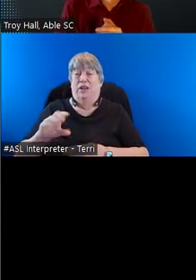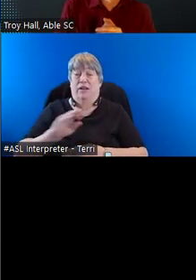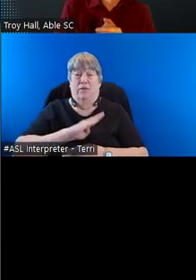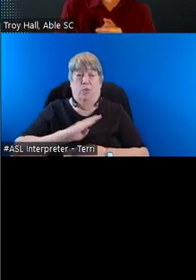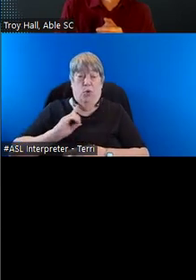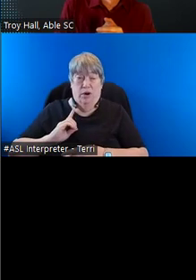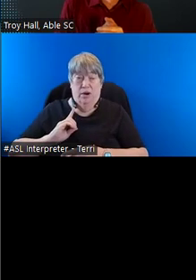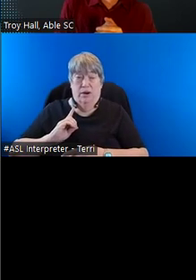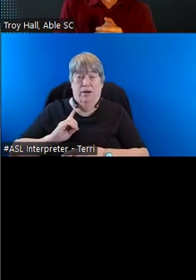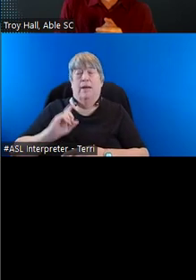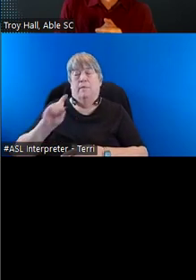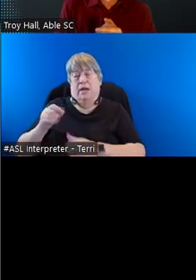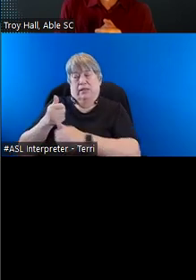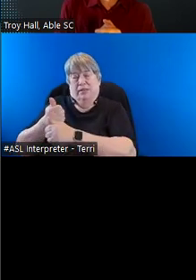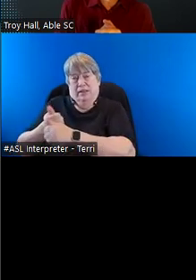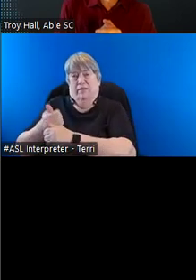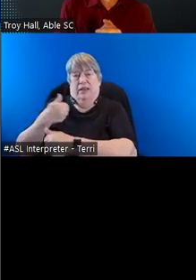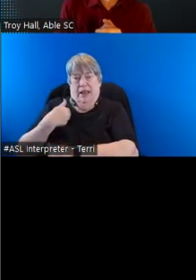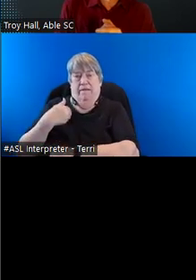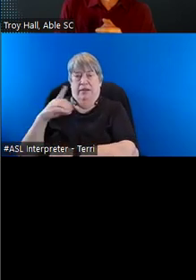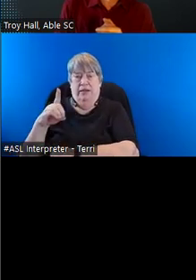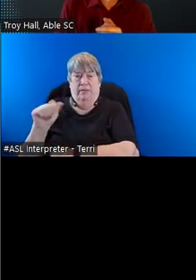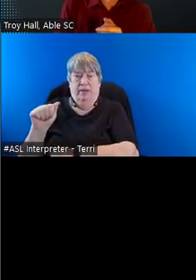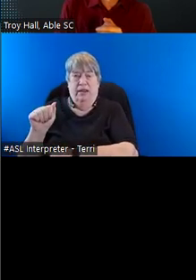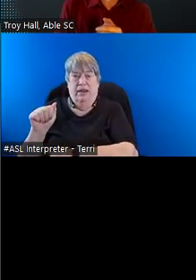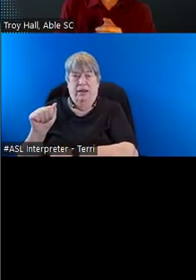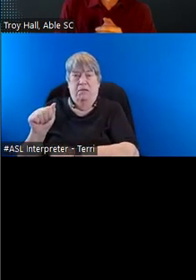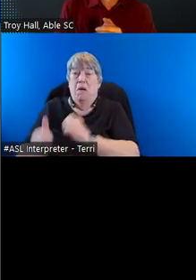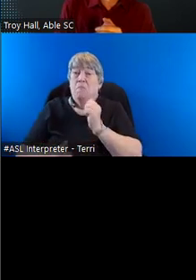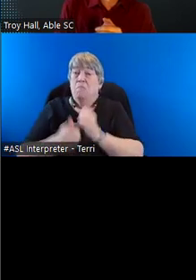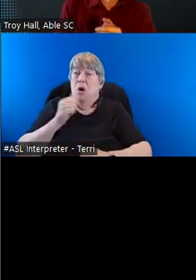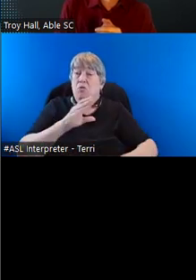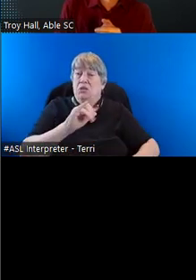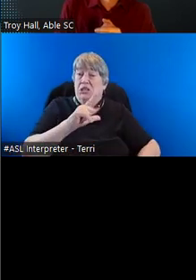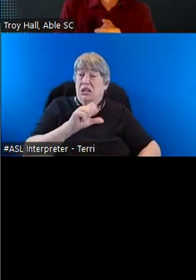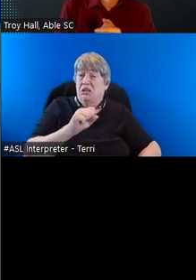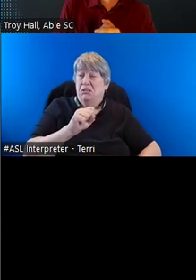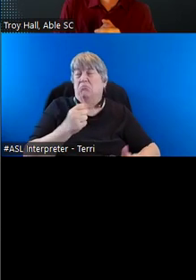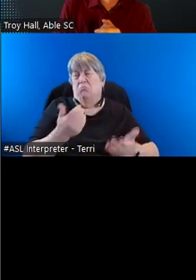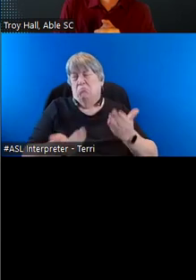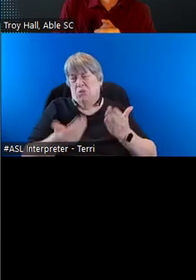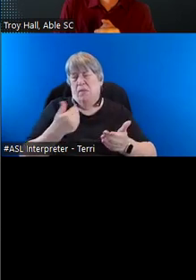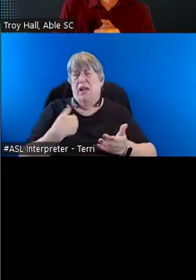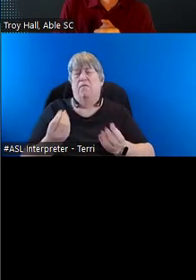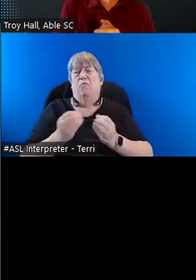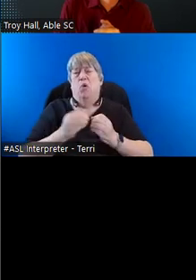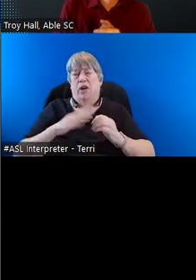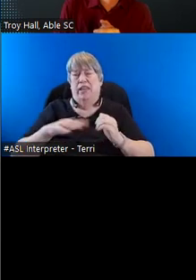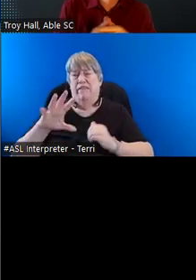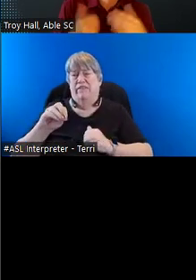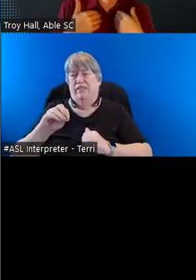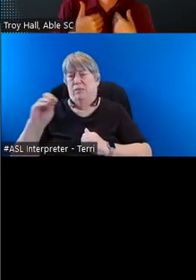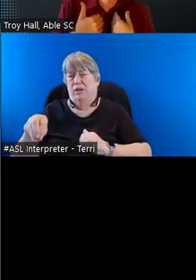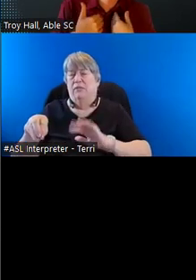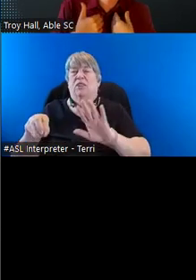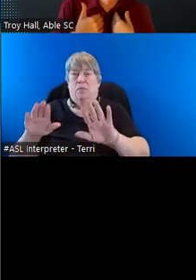with disabilities. I would say most SILs probably exceed this just for funsies. So